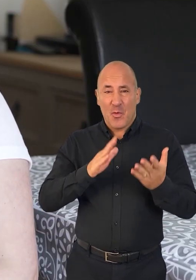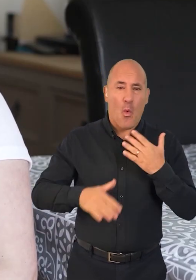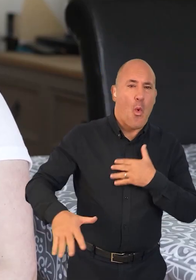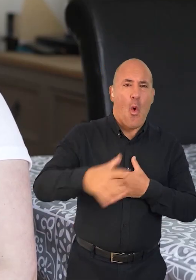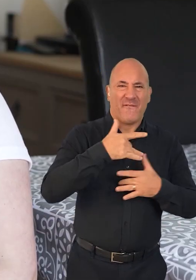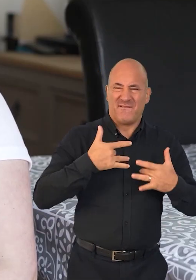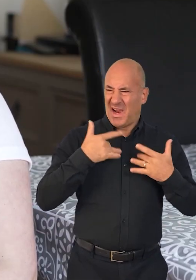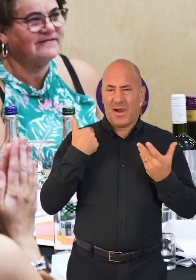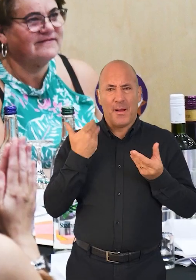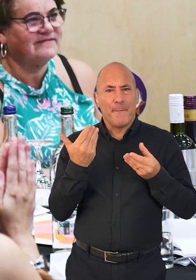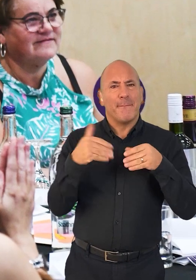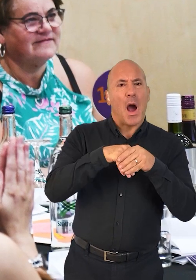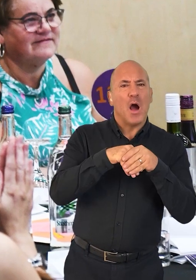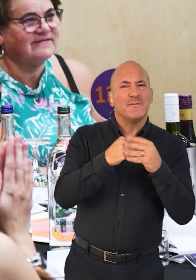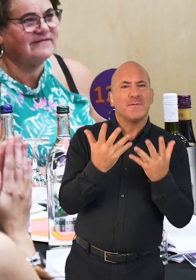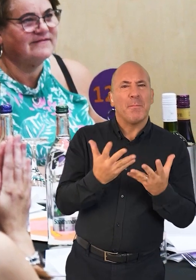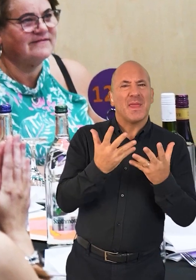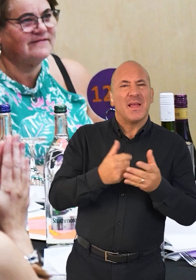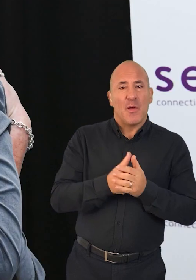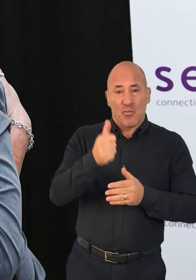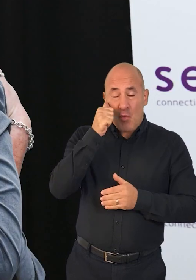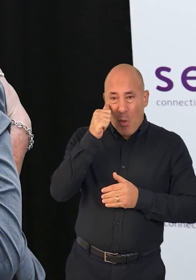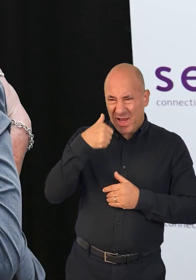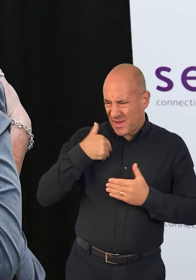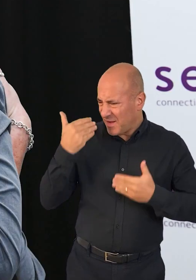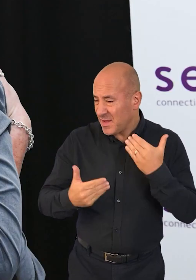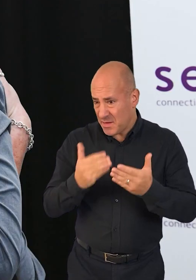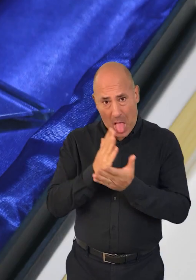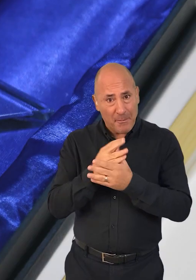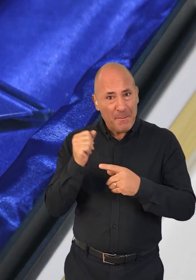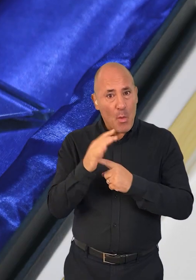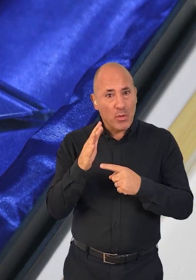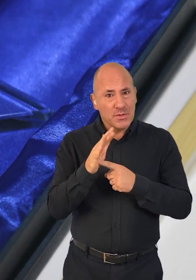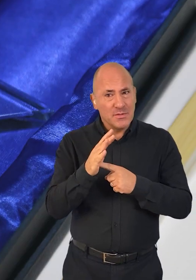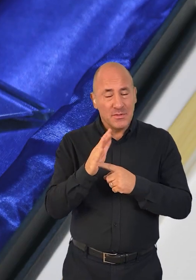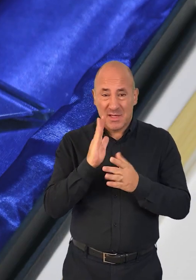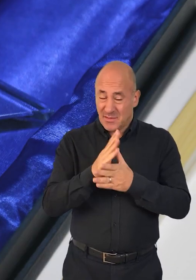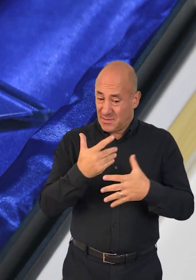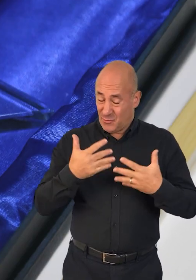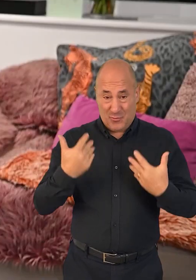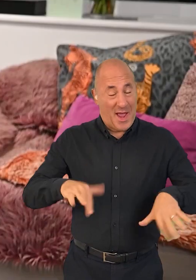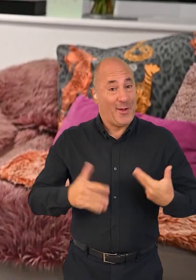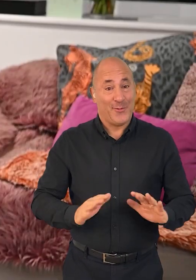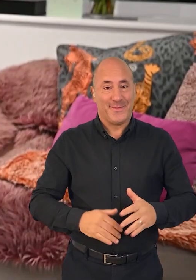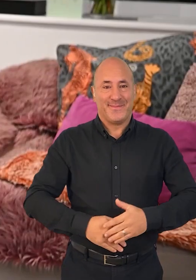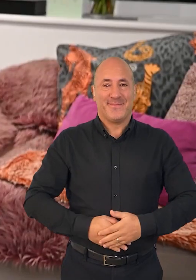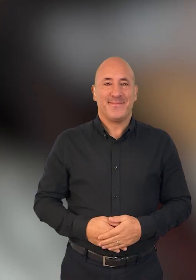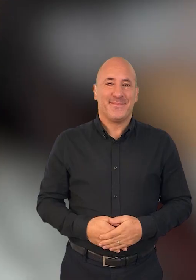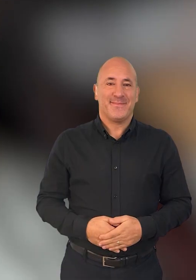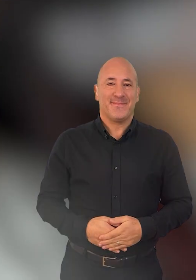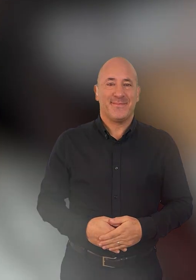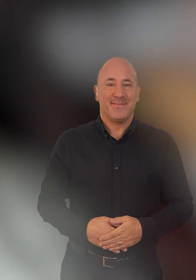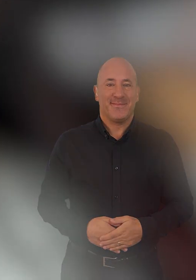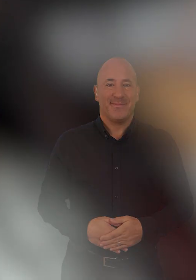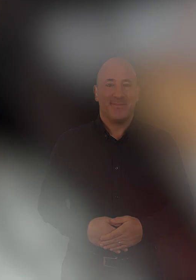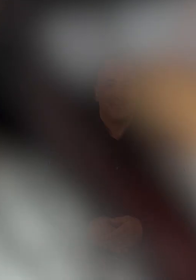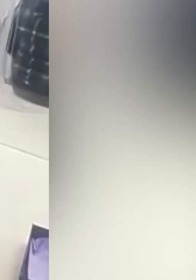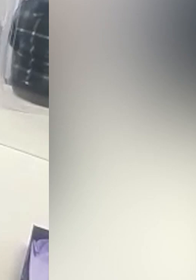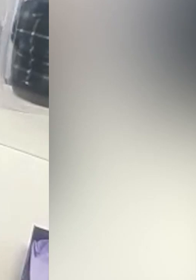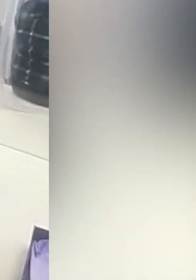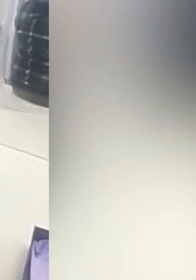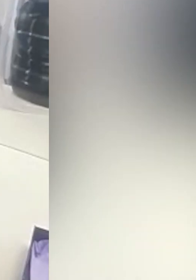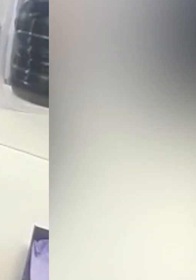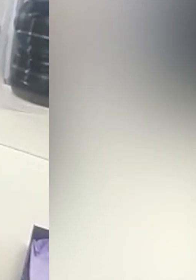make everyone feel a part of something and knowing that what they're doing is important and